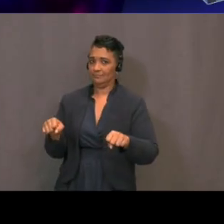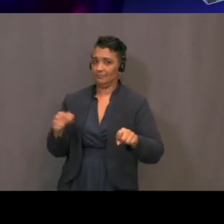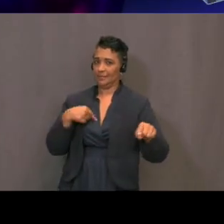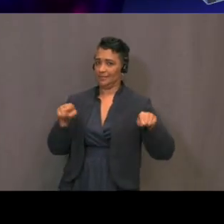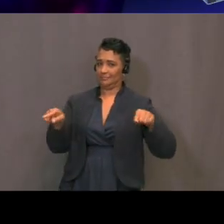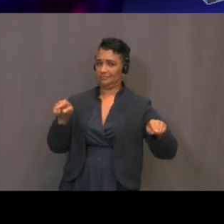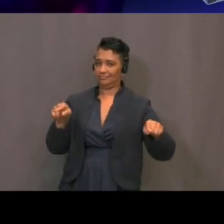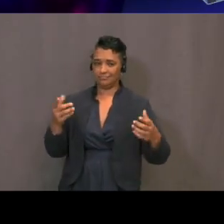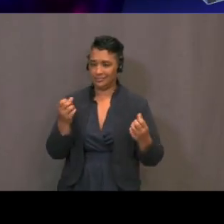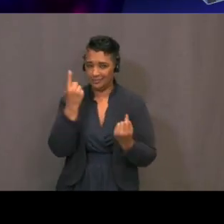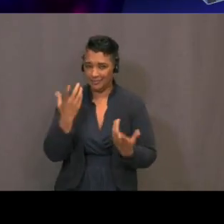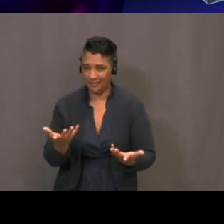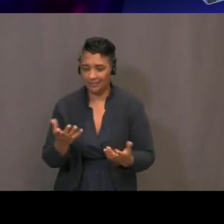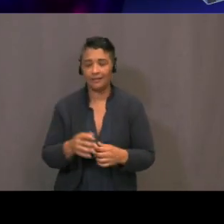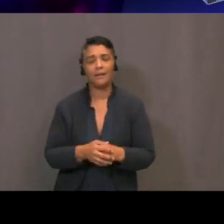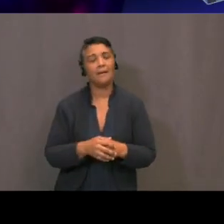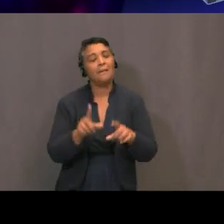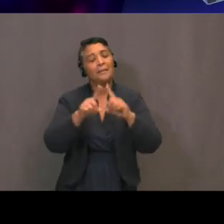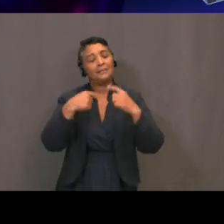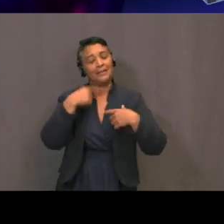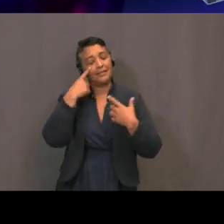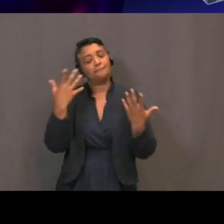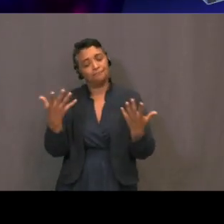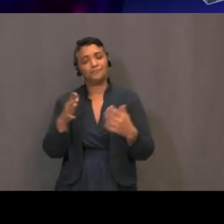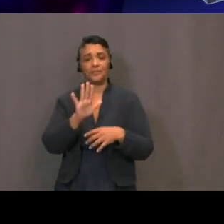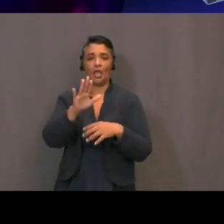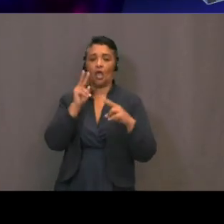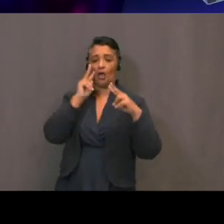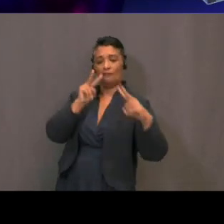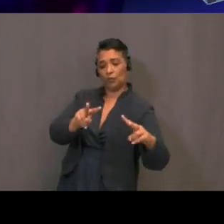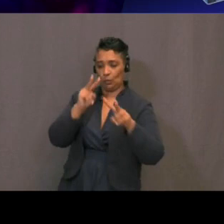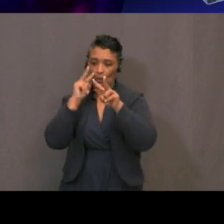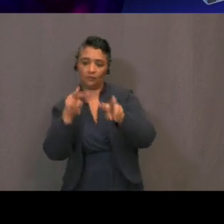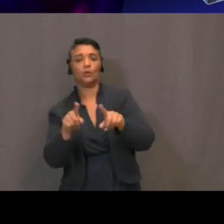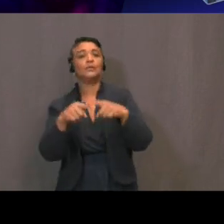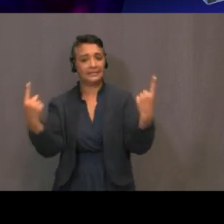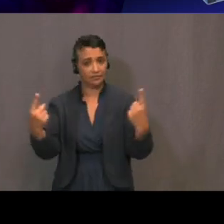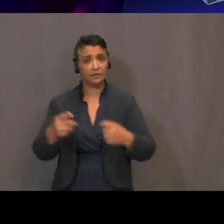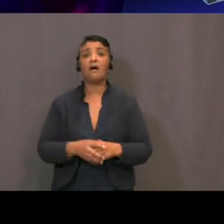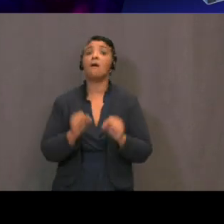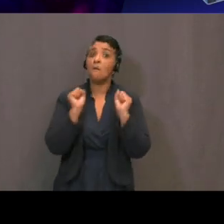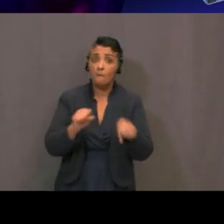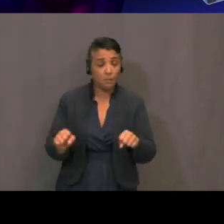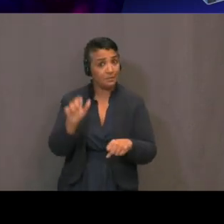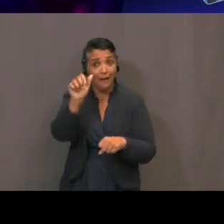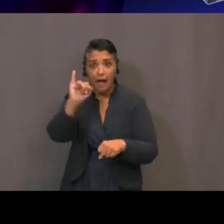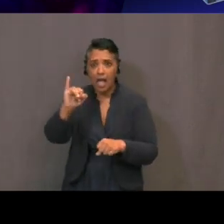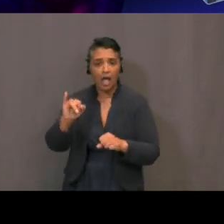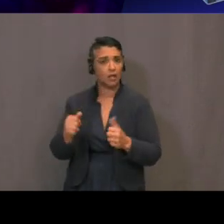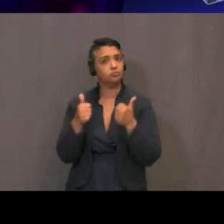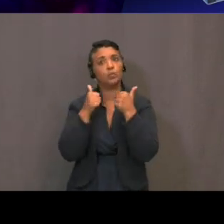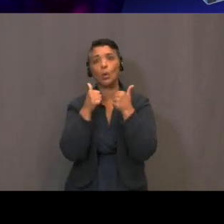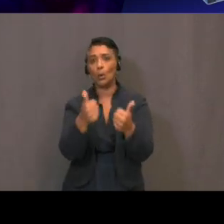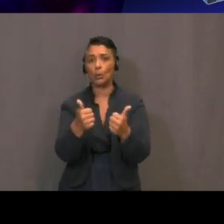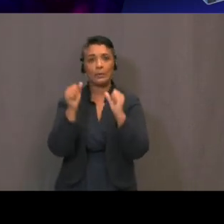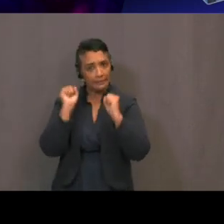So I think that it's a question of perspectives. There's things that AI can be incredible at and can support